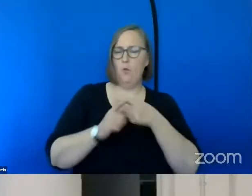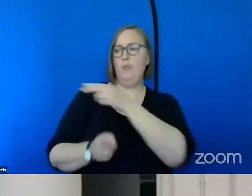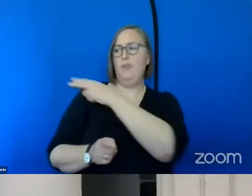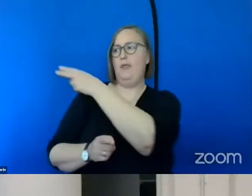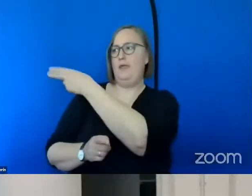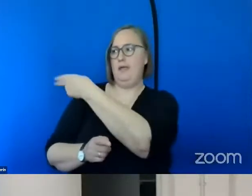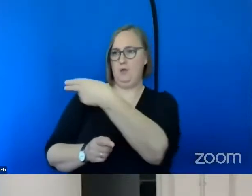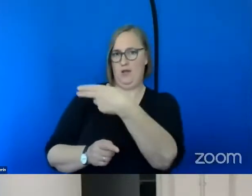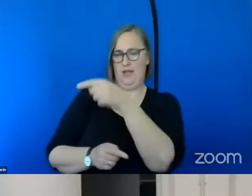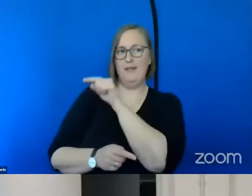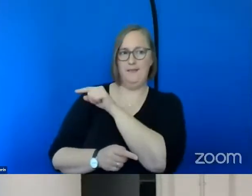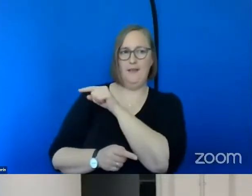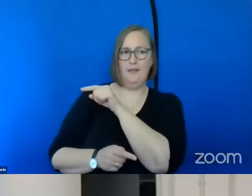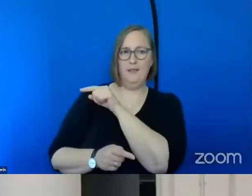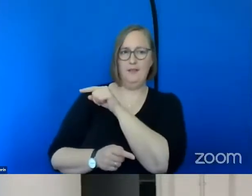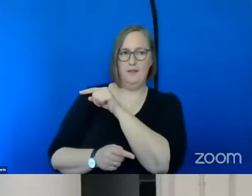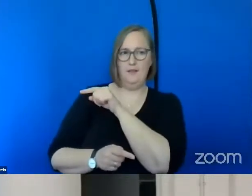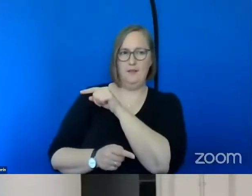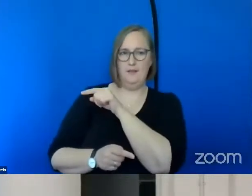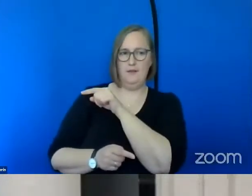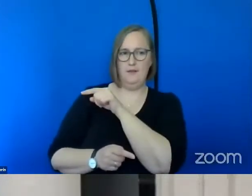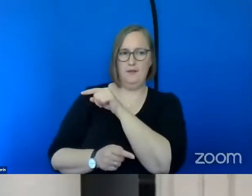Bionics, of course, who